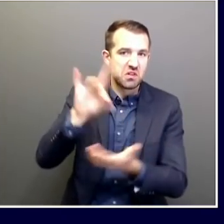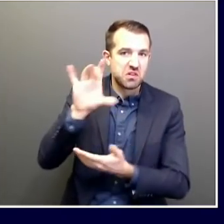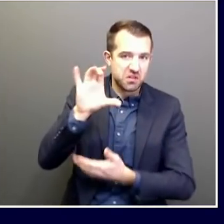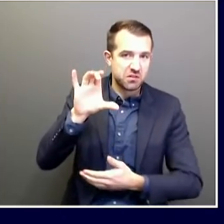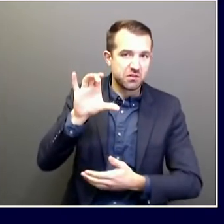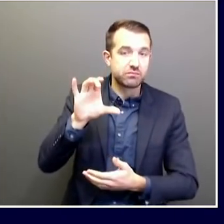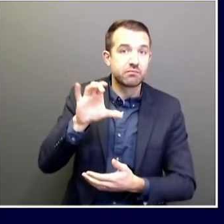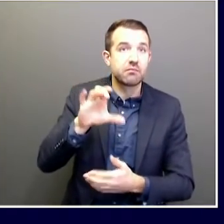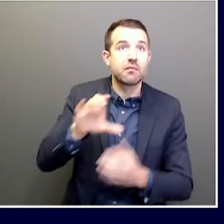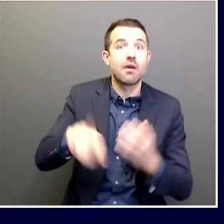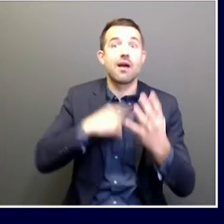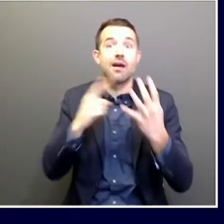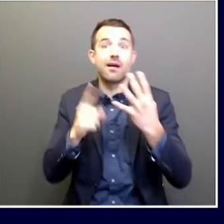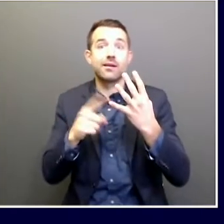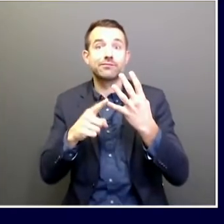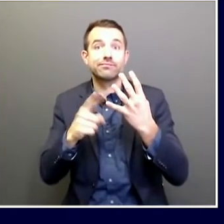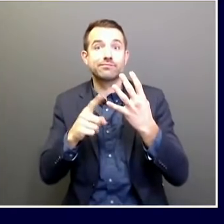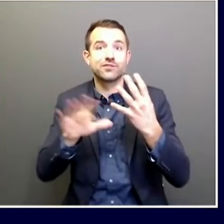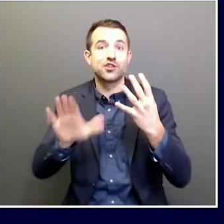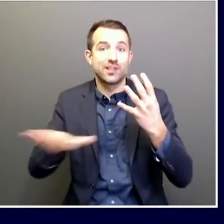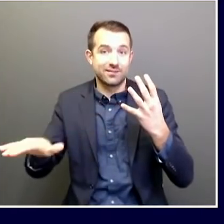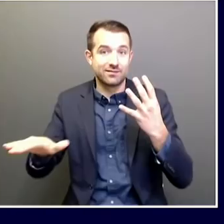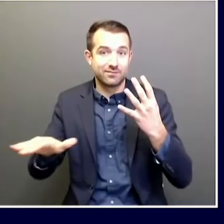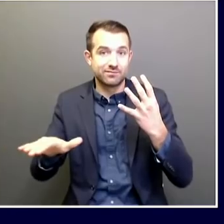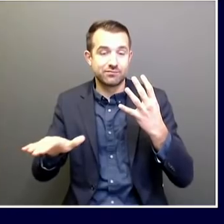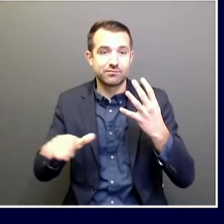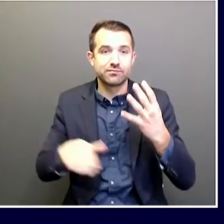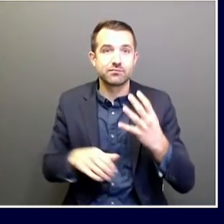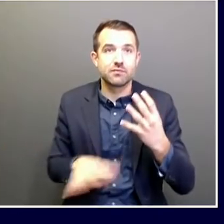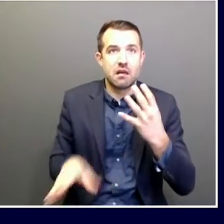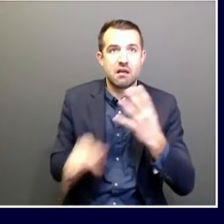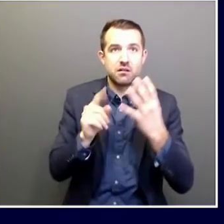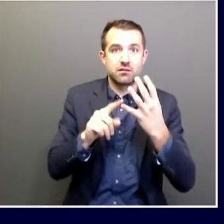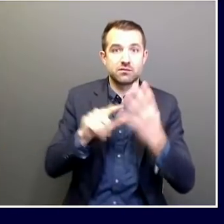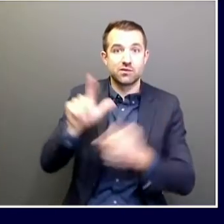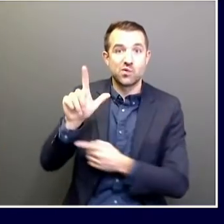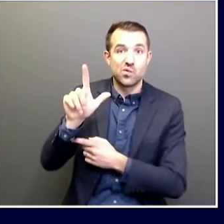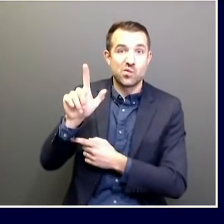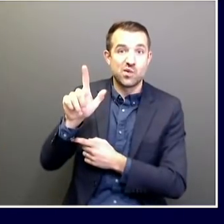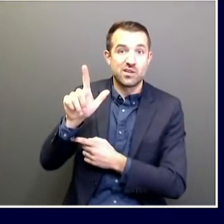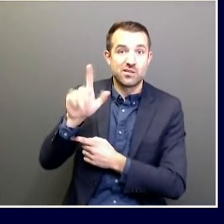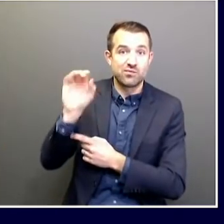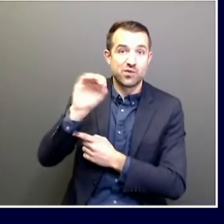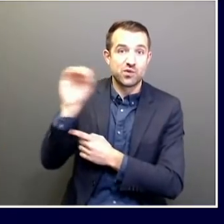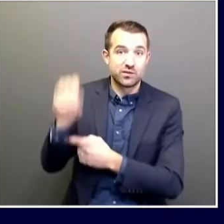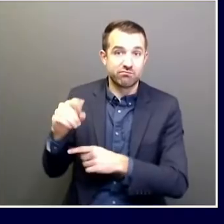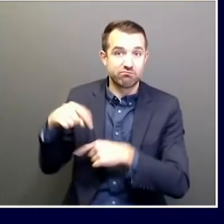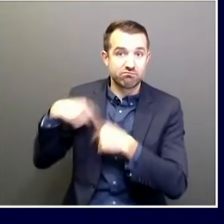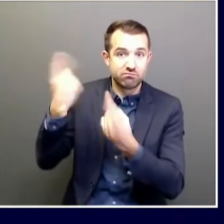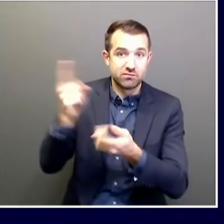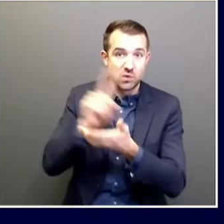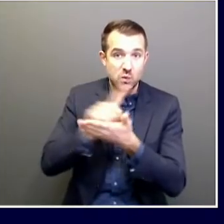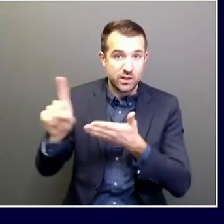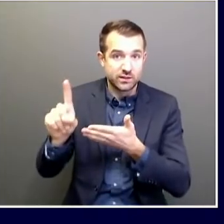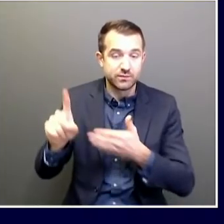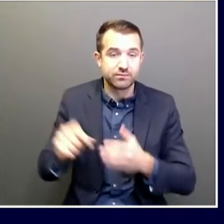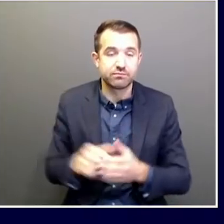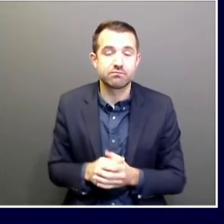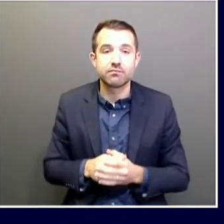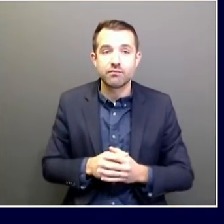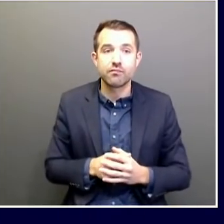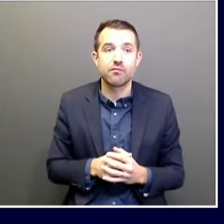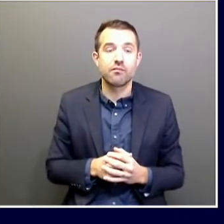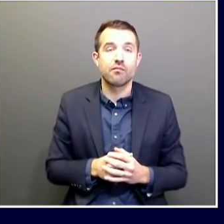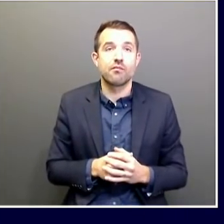an increase of 21% just since the past week. Over the past 7 days, we've increased